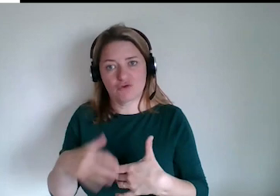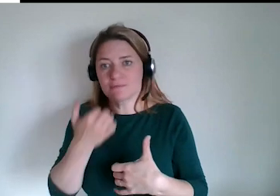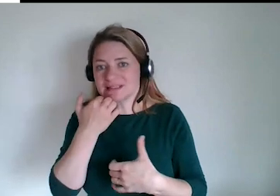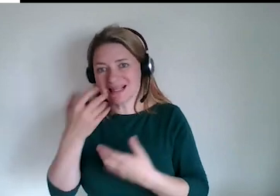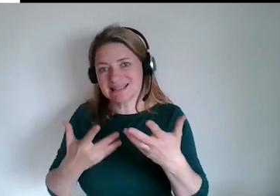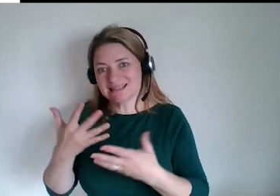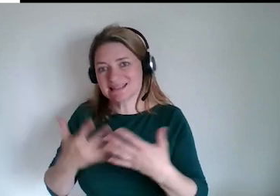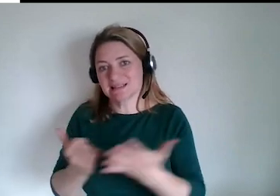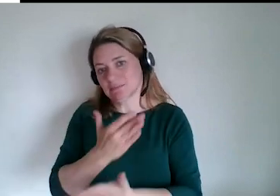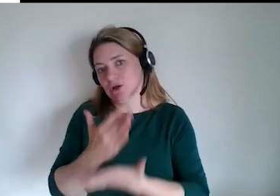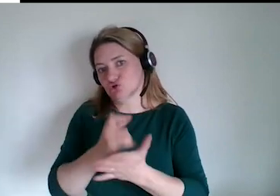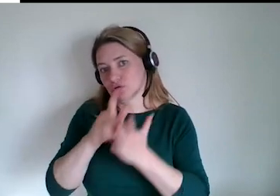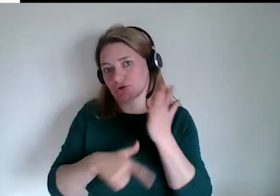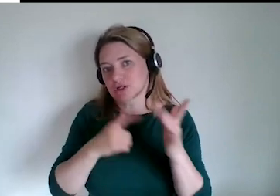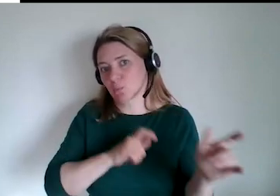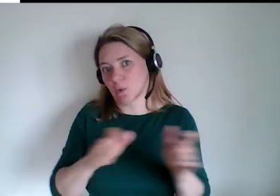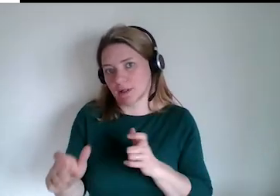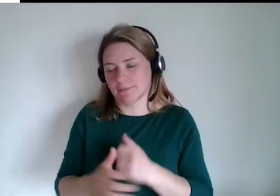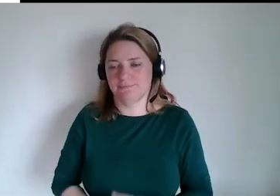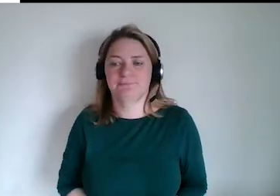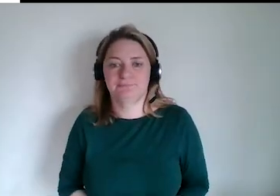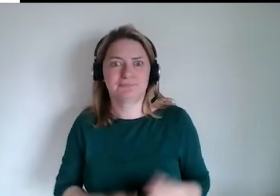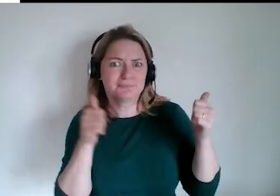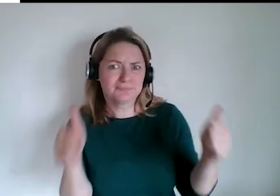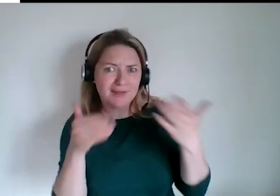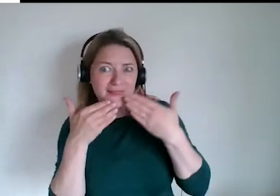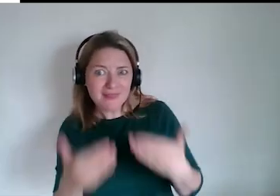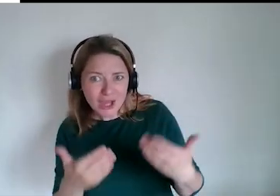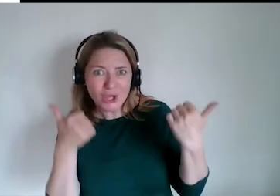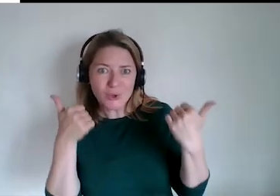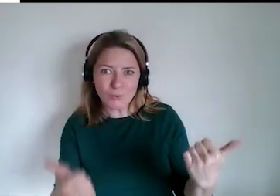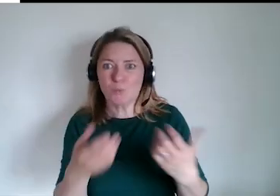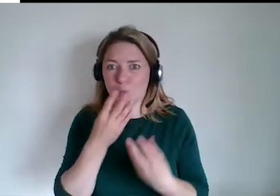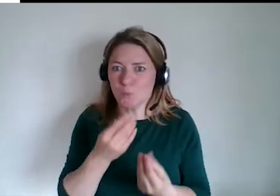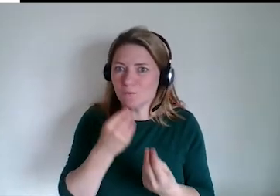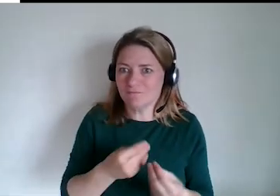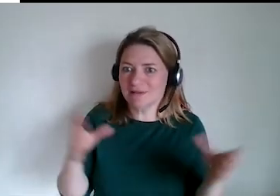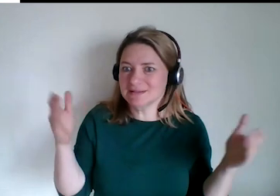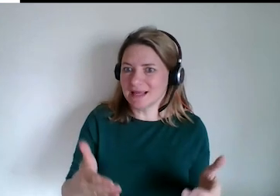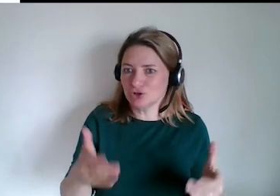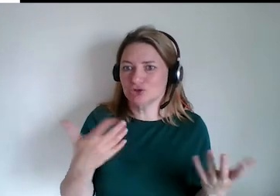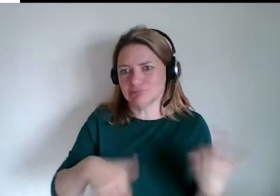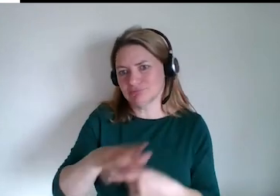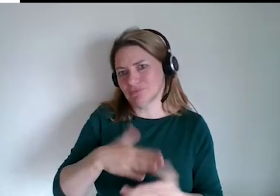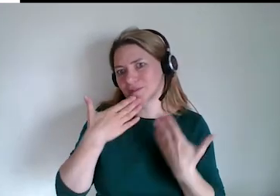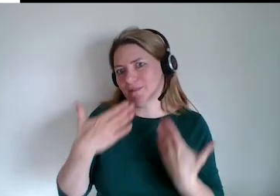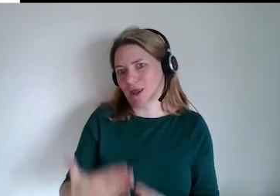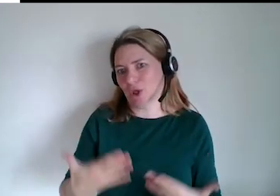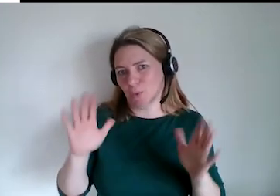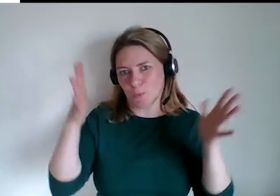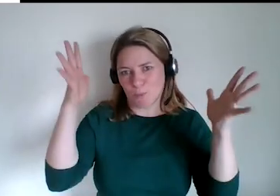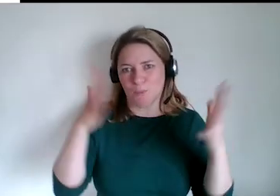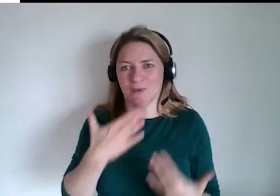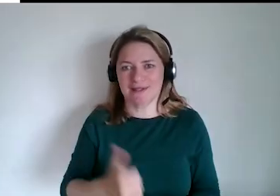project to fruition. Hey, thank you so much for a really interesting and useful session. Give you a round of